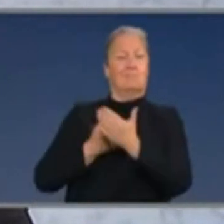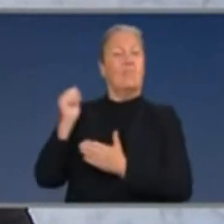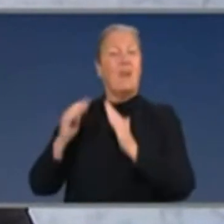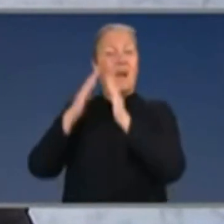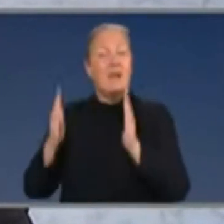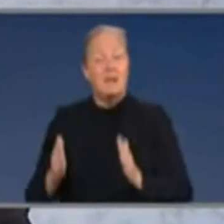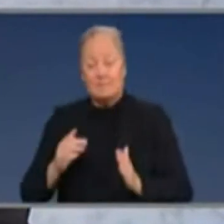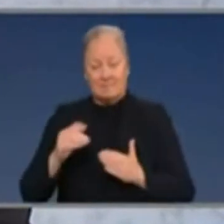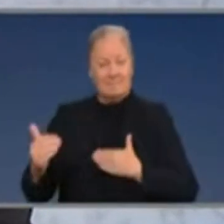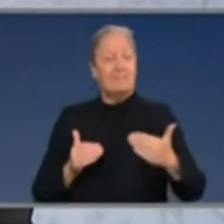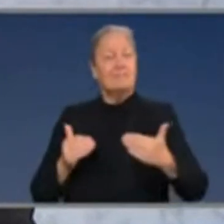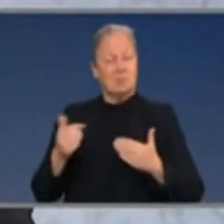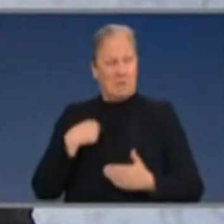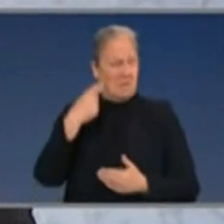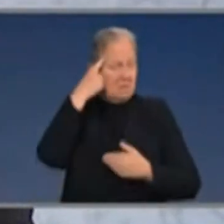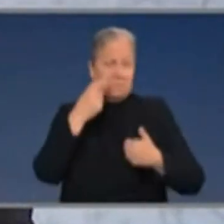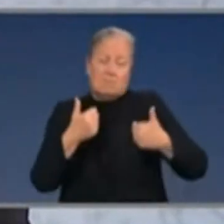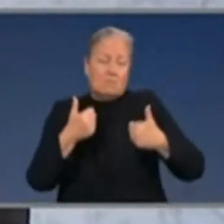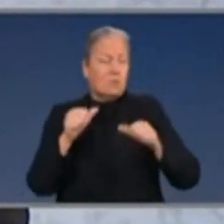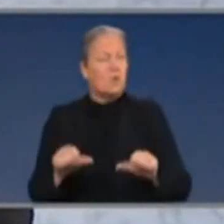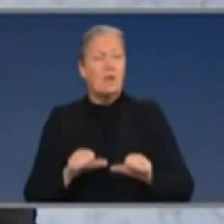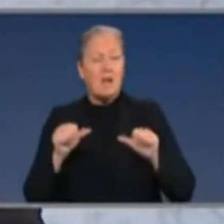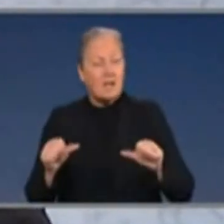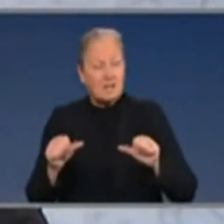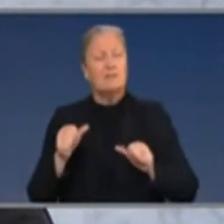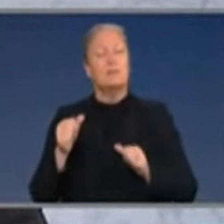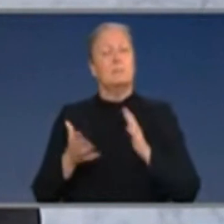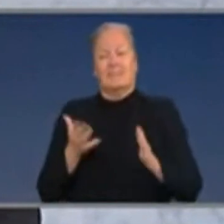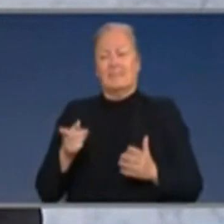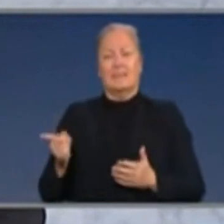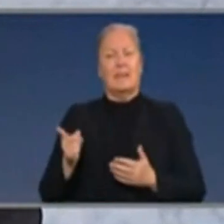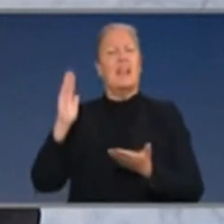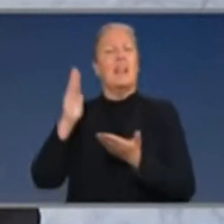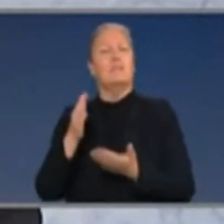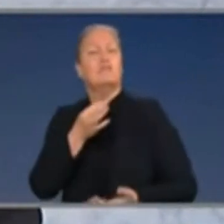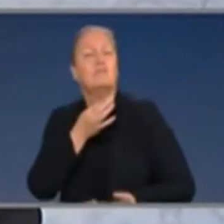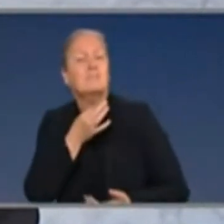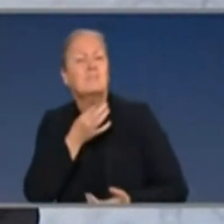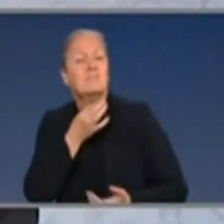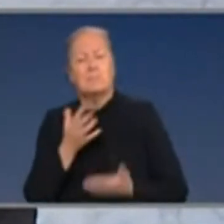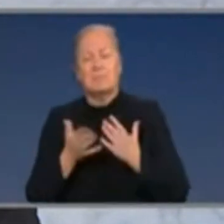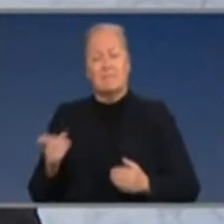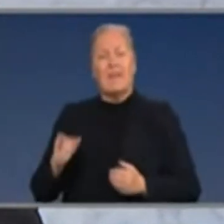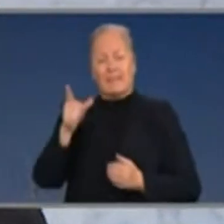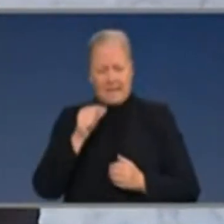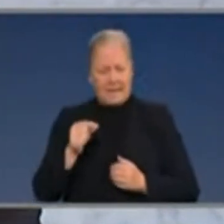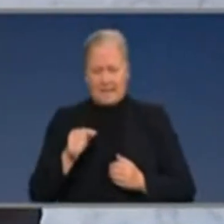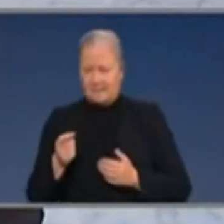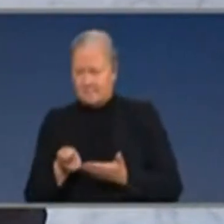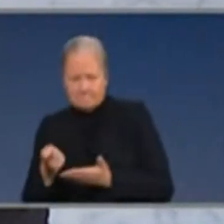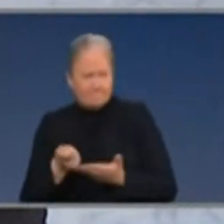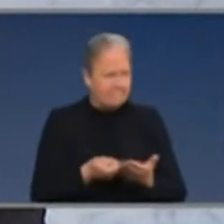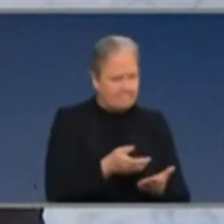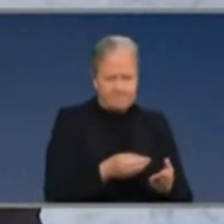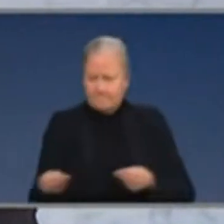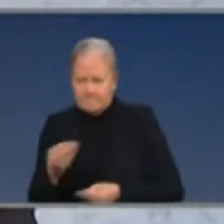that strikes me as a very good opportunity for them to reduce their risk, to increase their financial resilience with